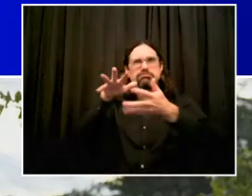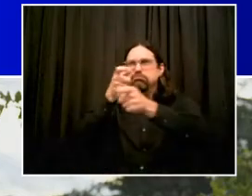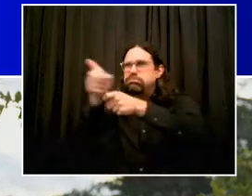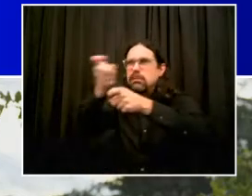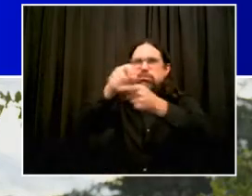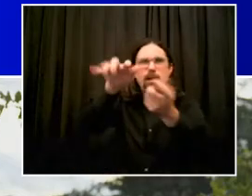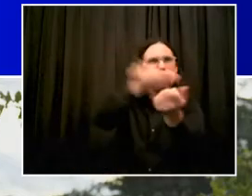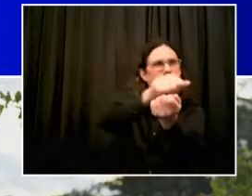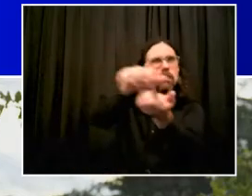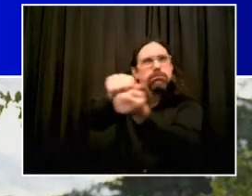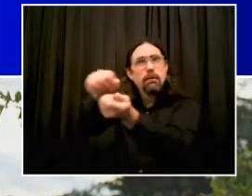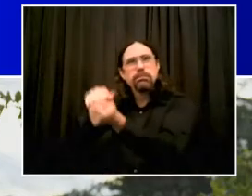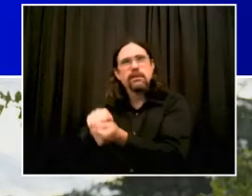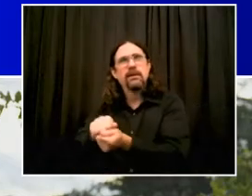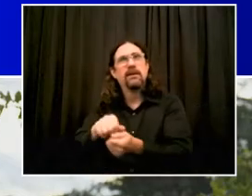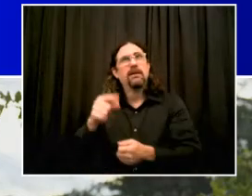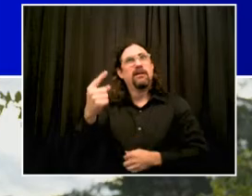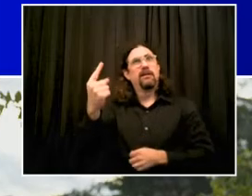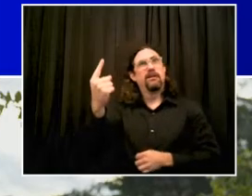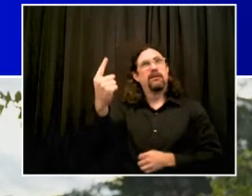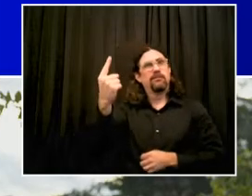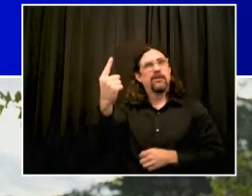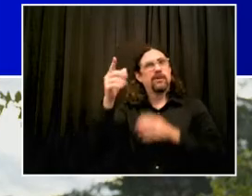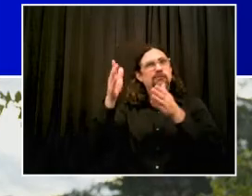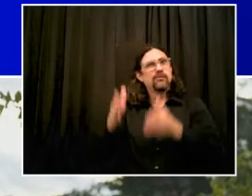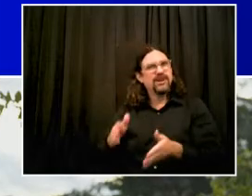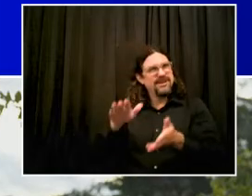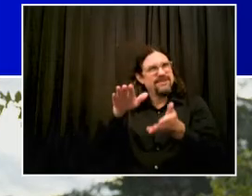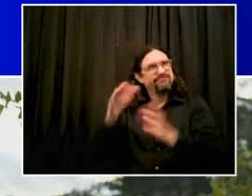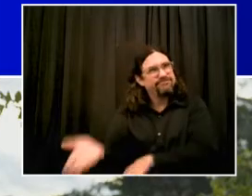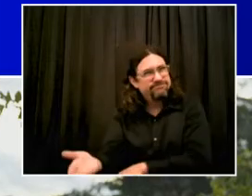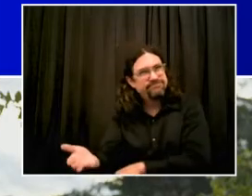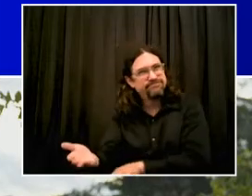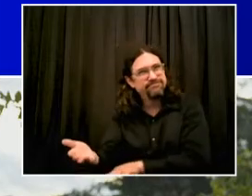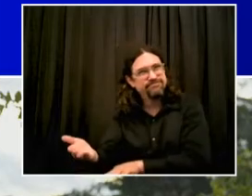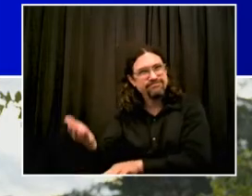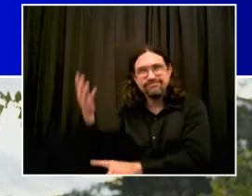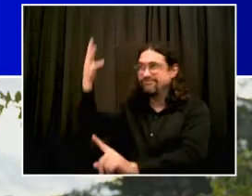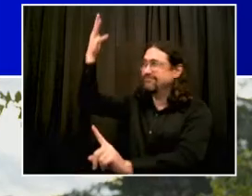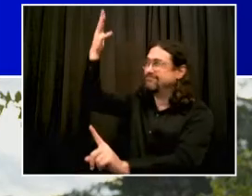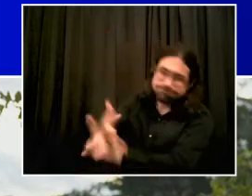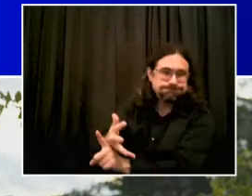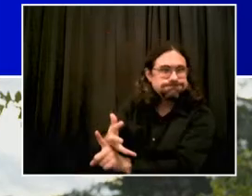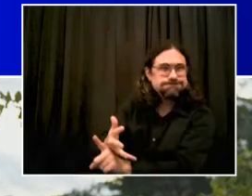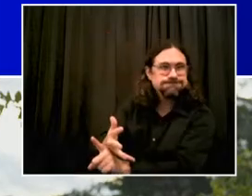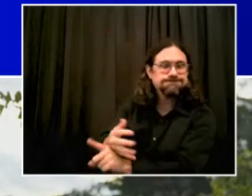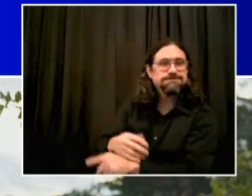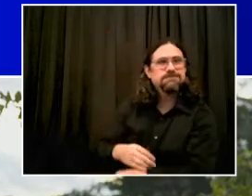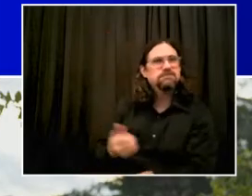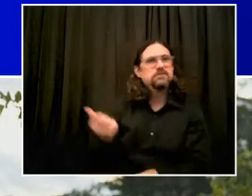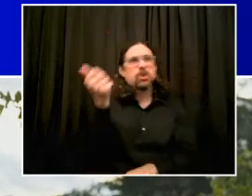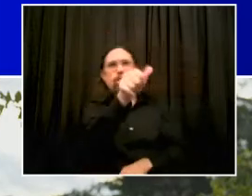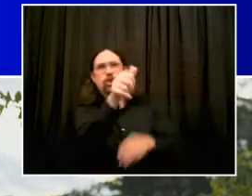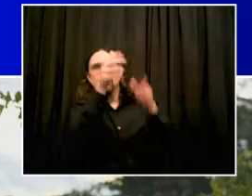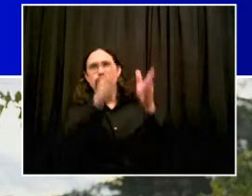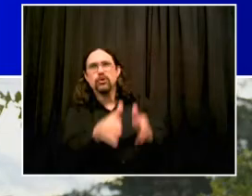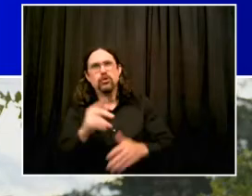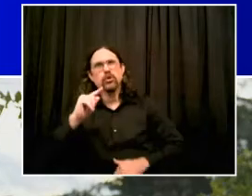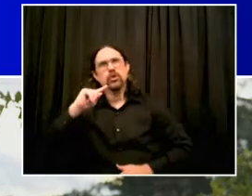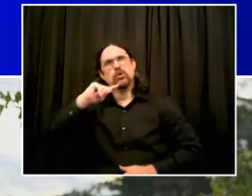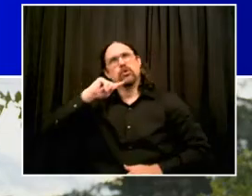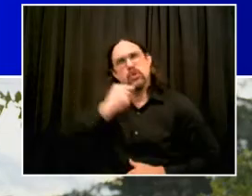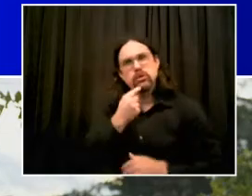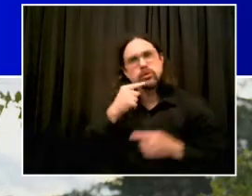Brooklyn. We saw a lot of damage to homes and property. Obviously, a lot of power